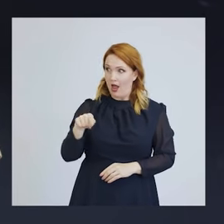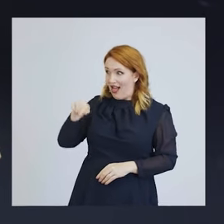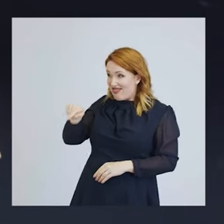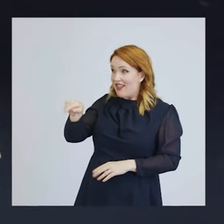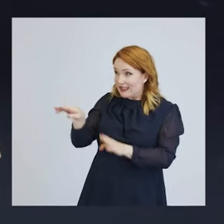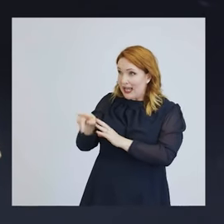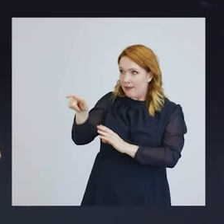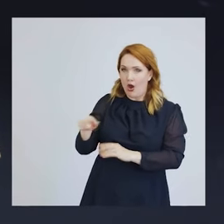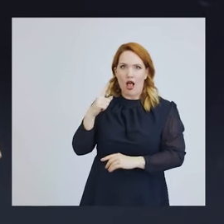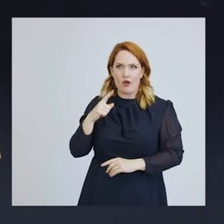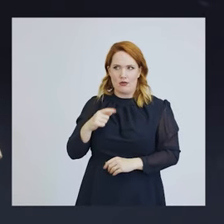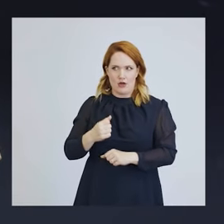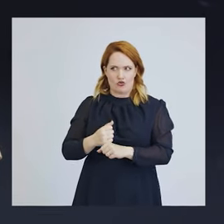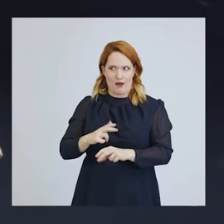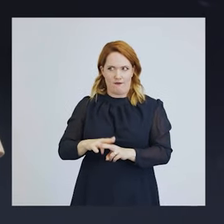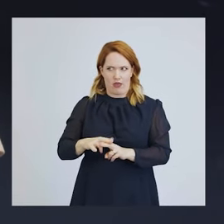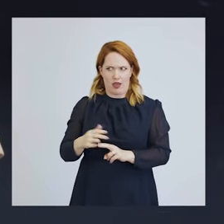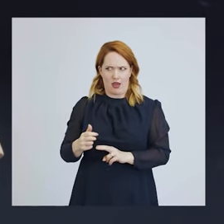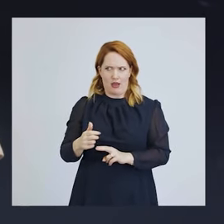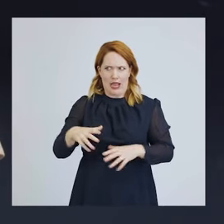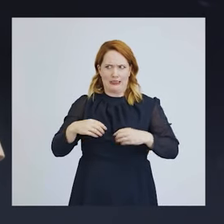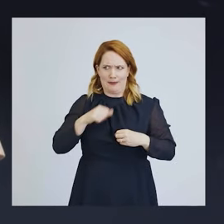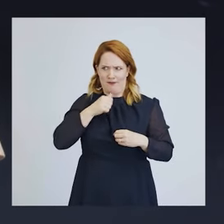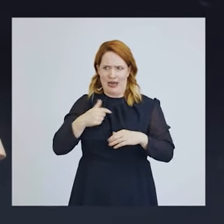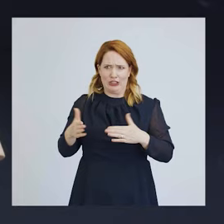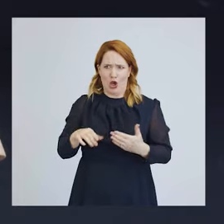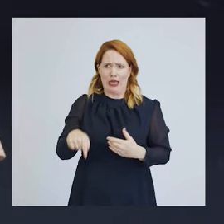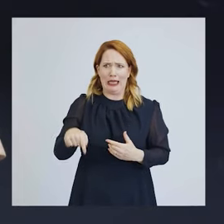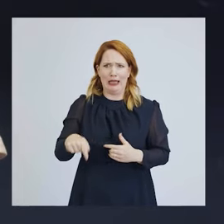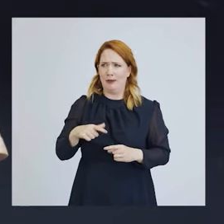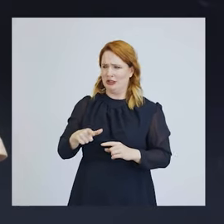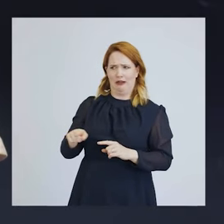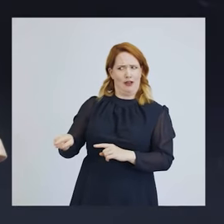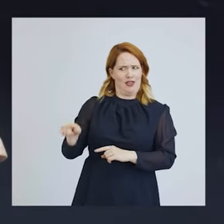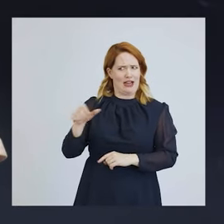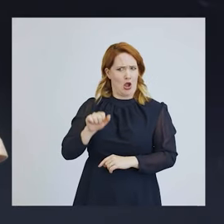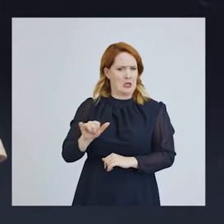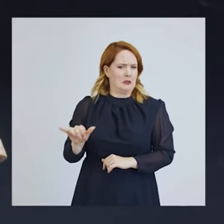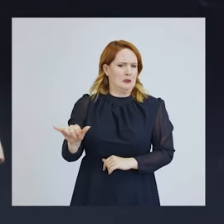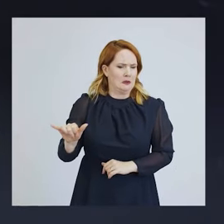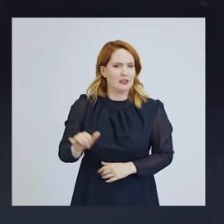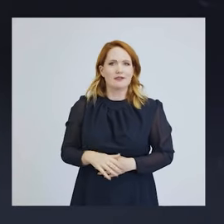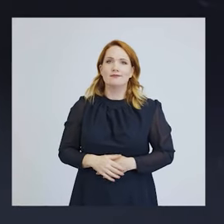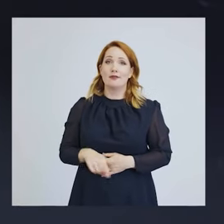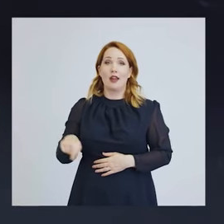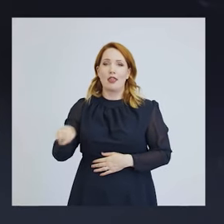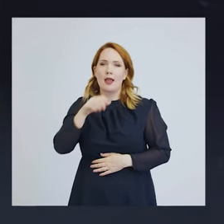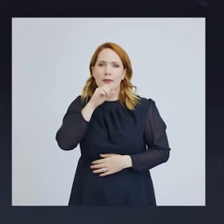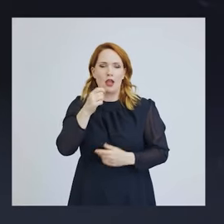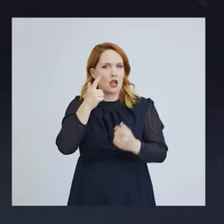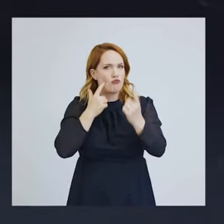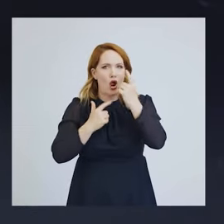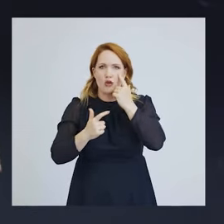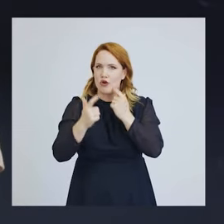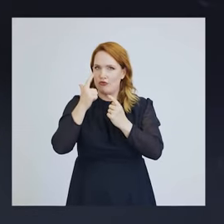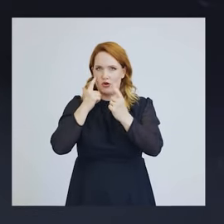like, wow, Granddad doesn't love me. He wants me to die in this place. And I was freaked out for my life. But Granddad went